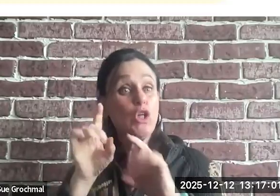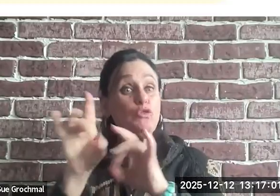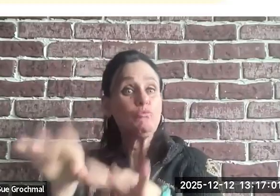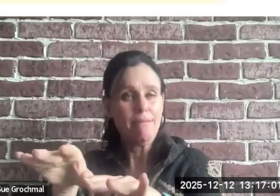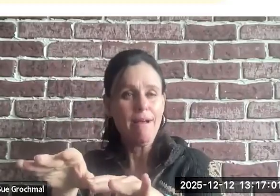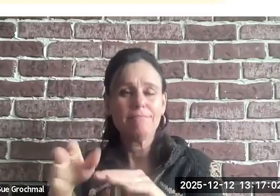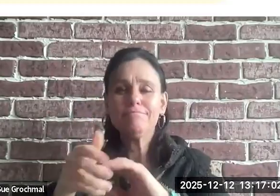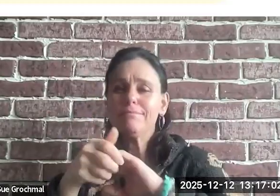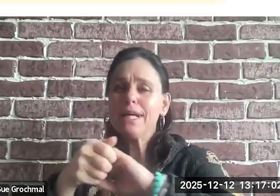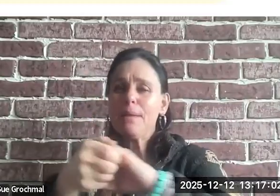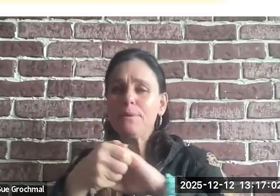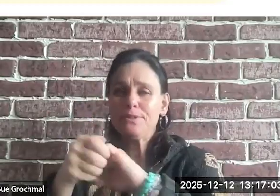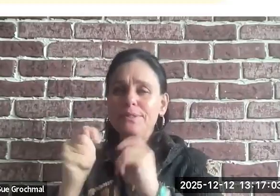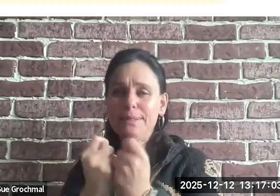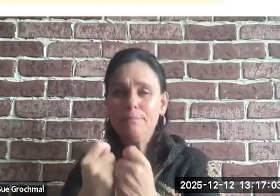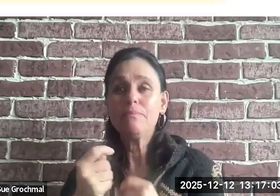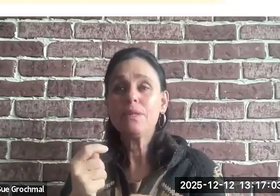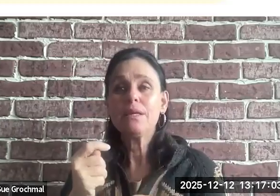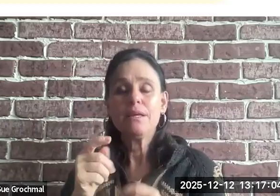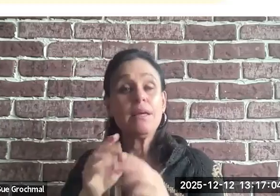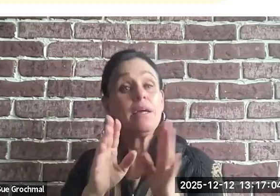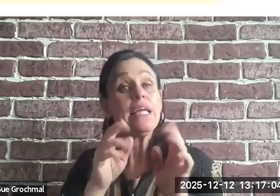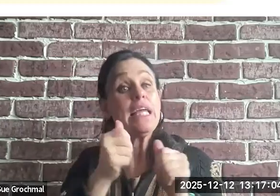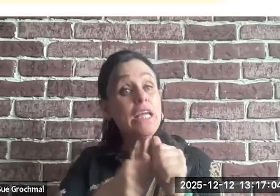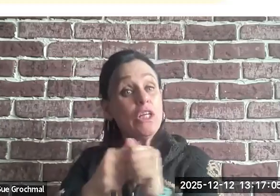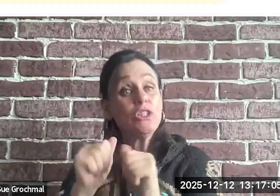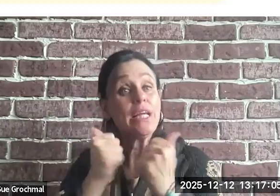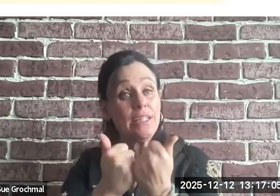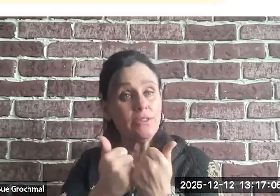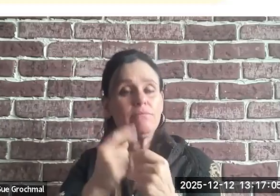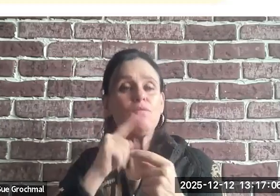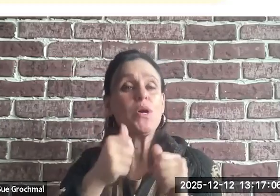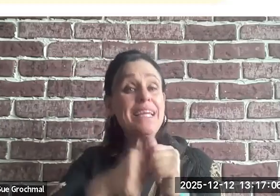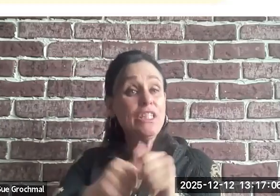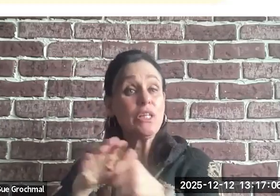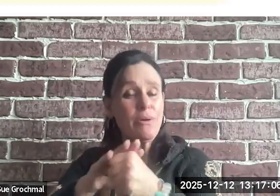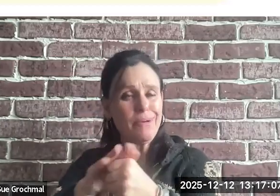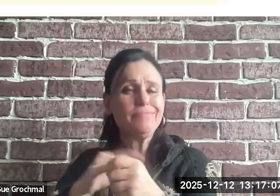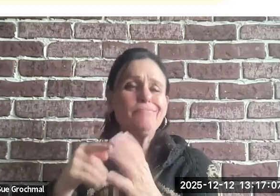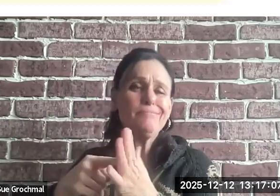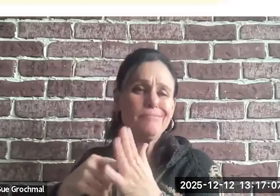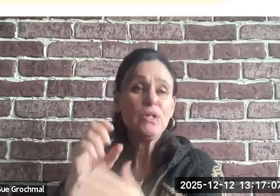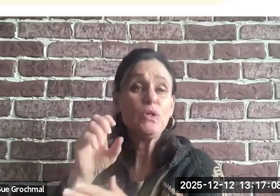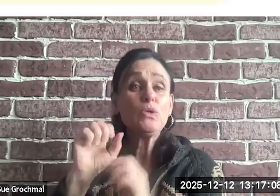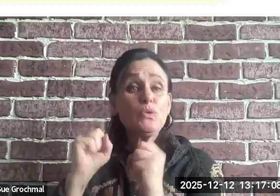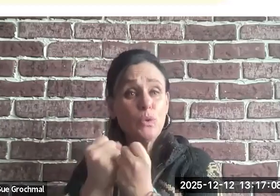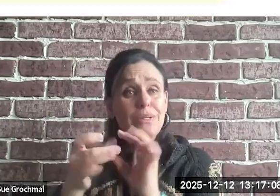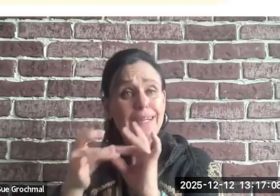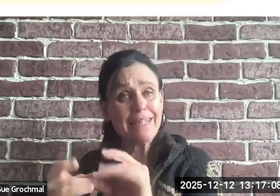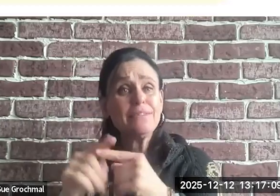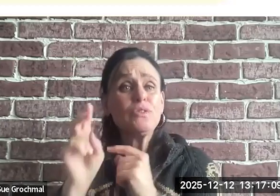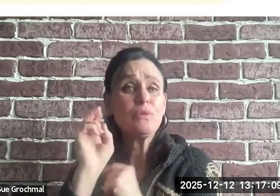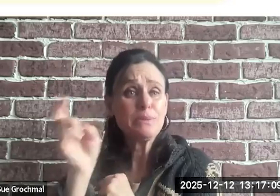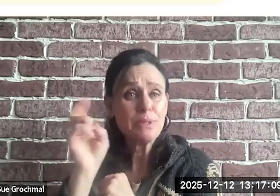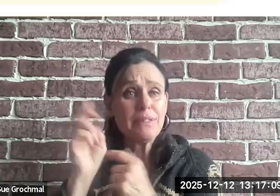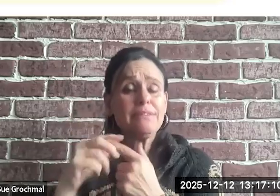Australia. It examines individual agencies across 8 areas like social connectedness, transportation,